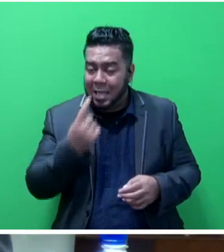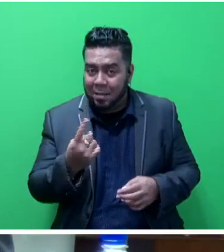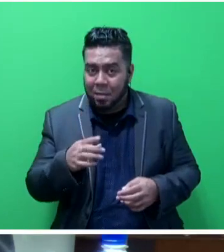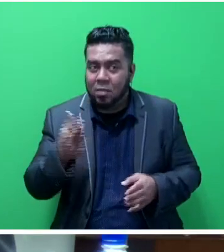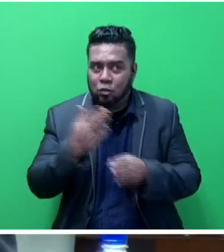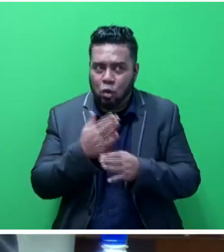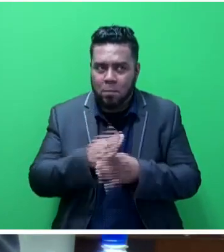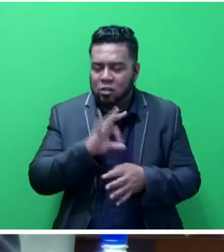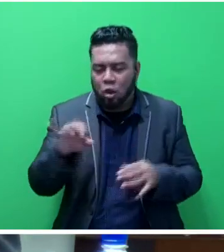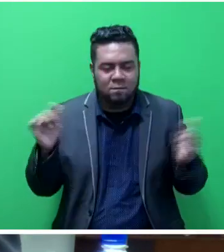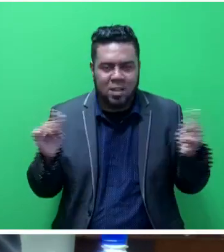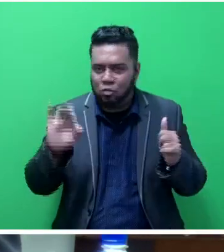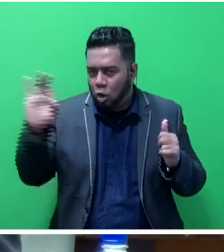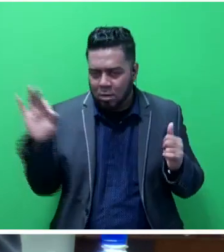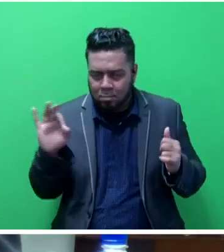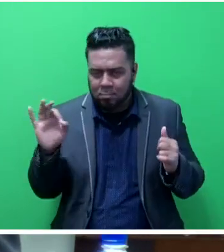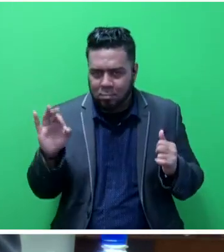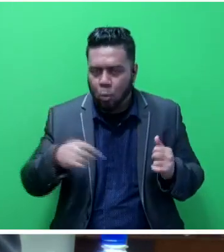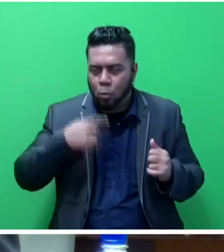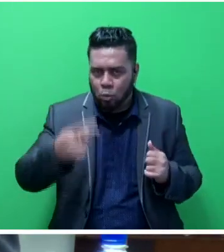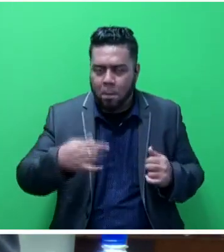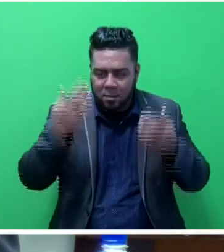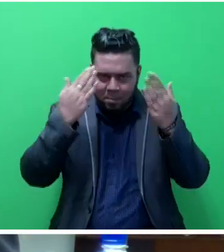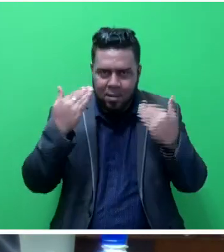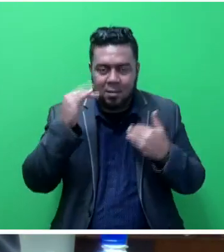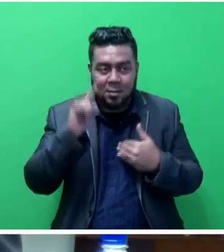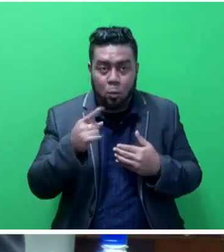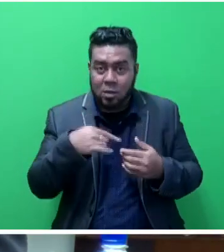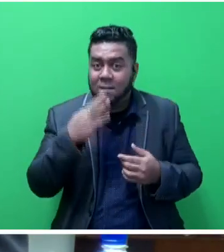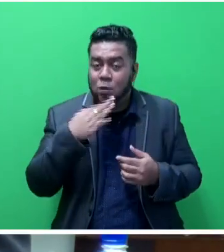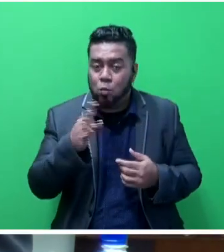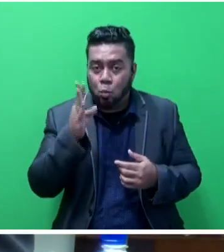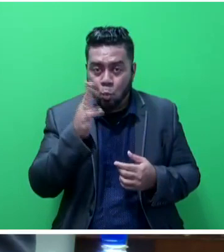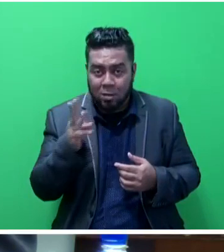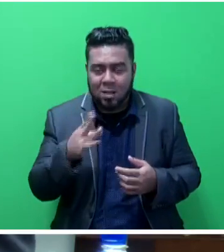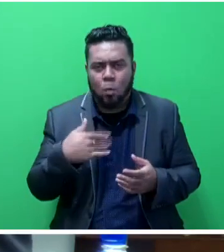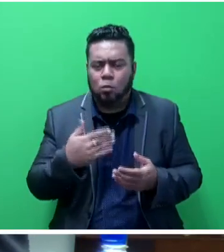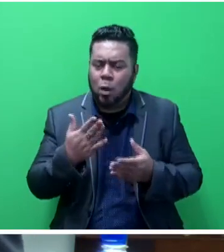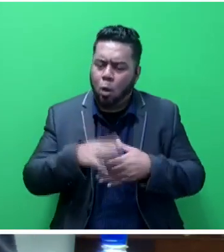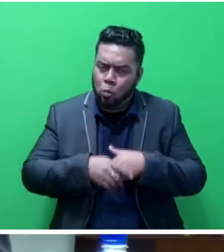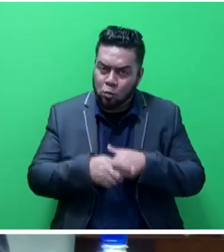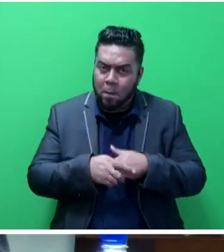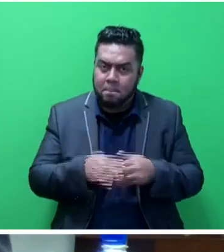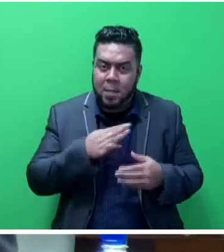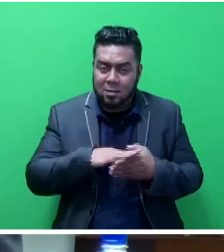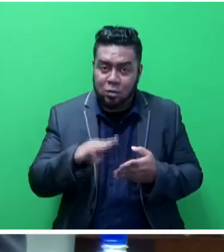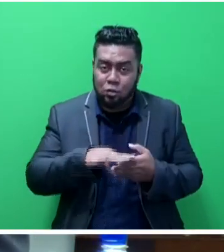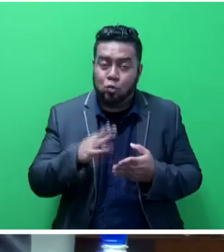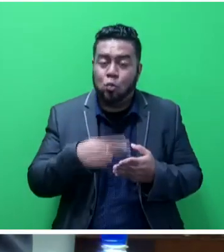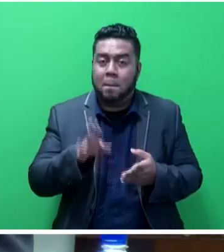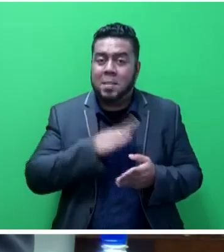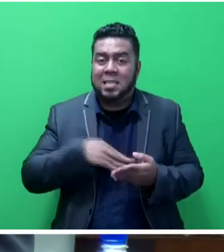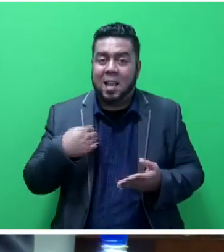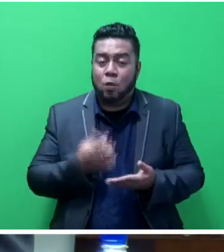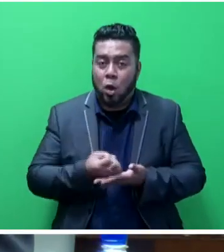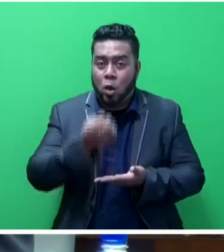job is not finished yet. Mr. Speaker, with these words, I again convey my congratulatory message to the Minister of Economy and